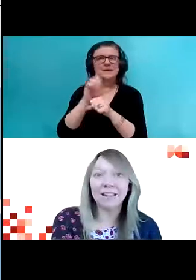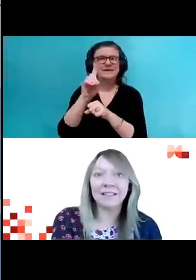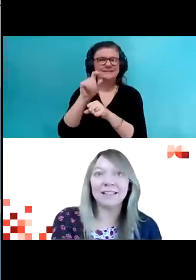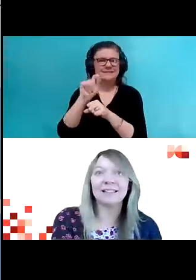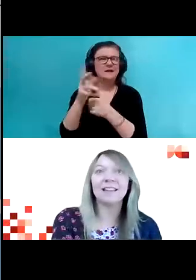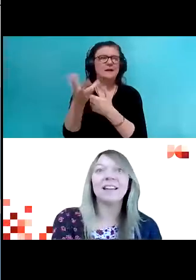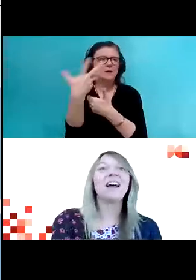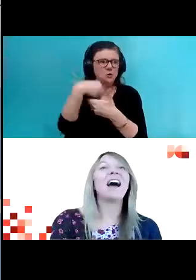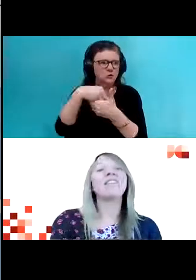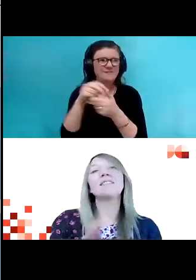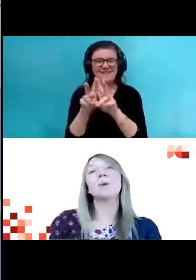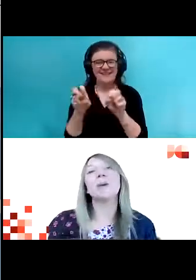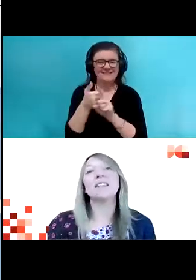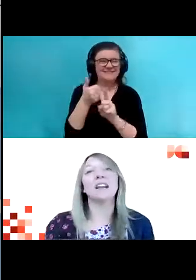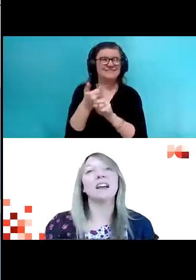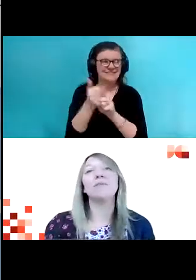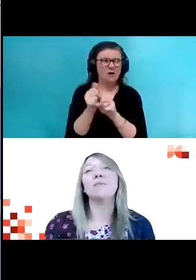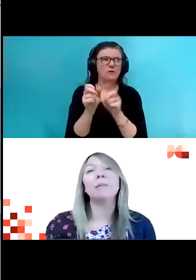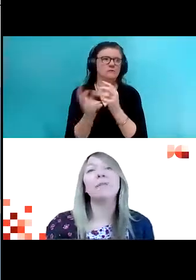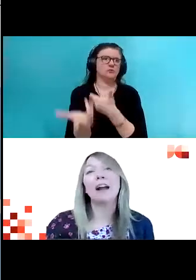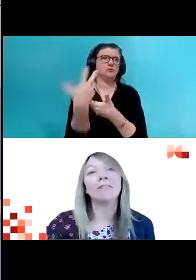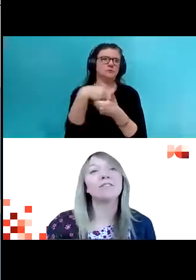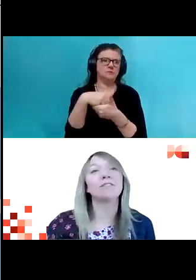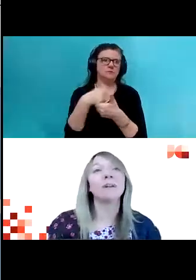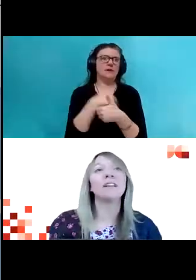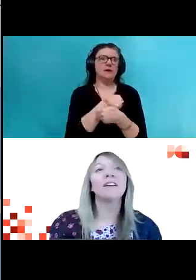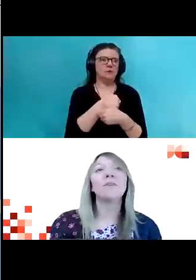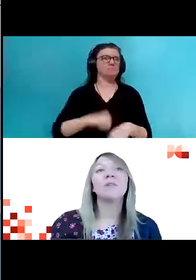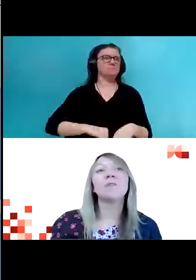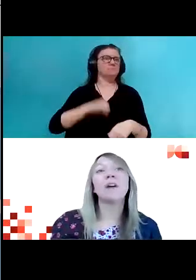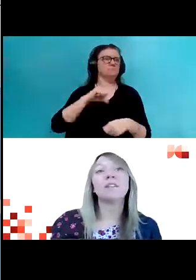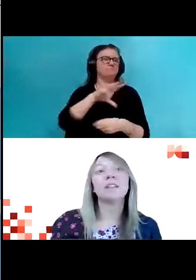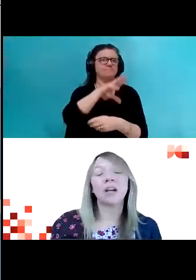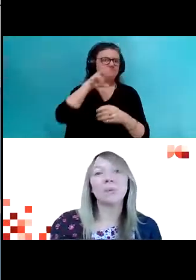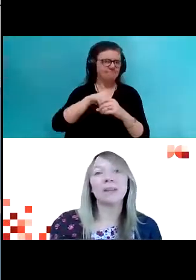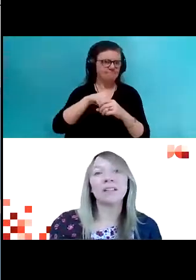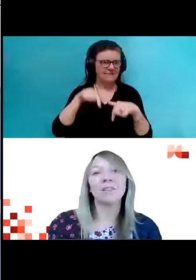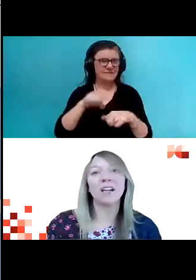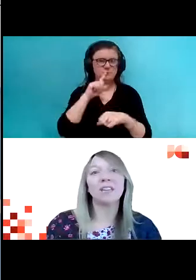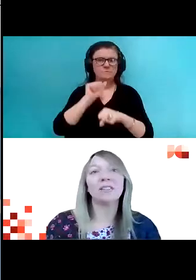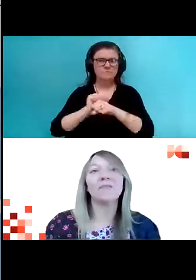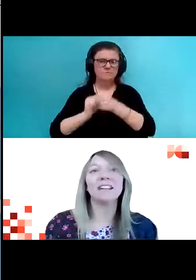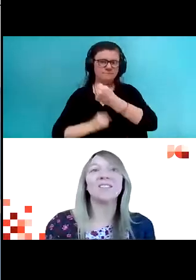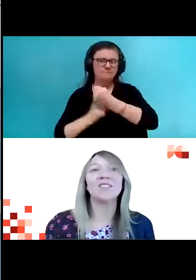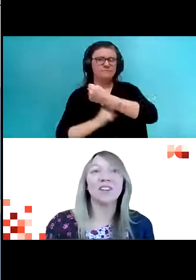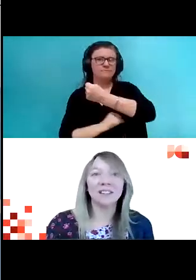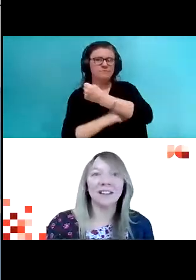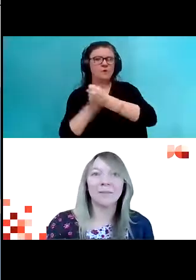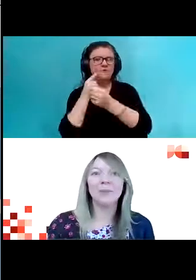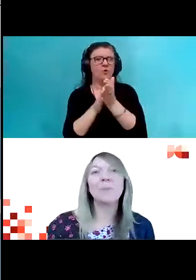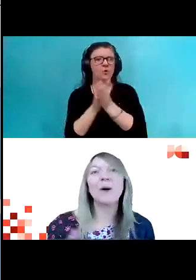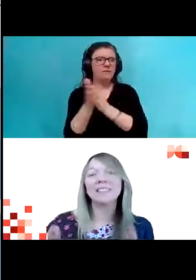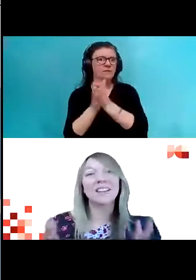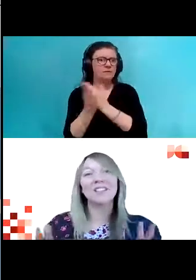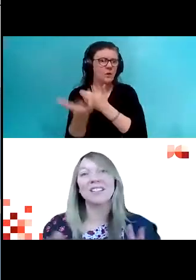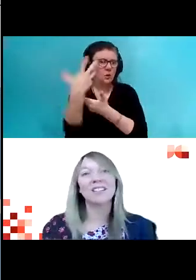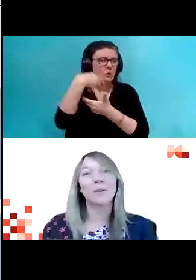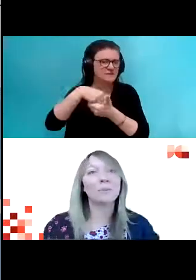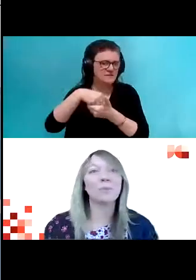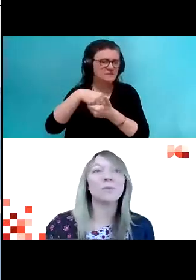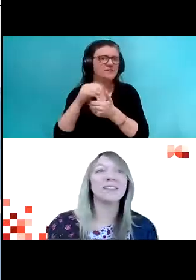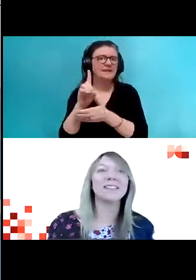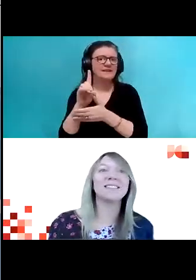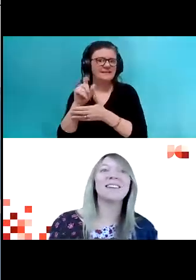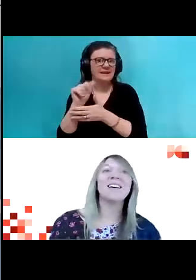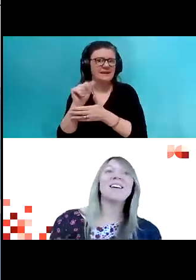inclusive analysis. And that's why we at DI are really proud to have been one of the founding champions of the Inclusive Data Charter, and why this session is